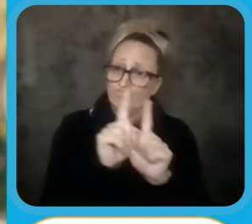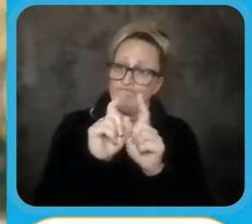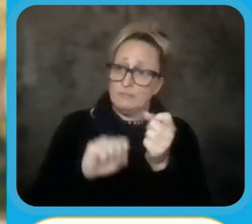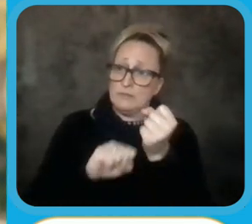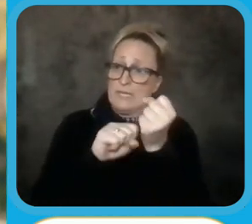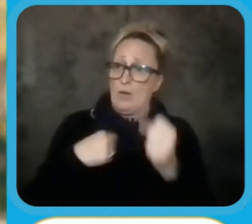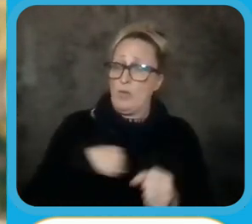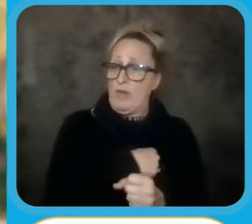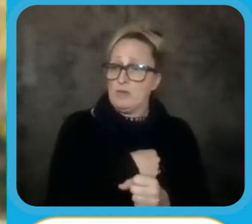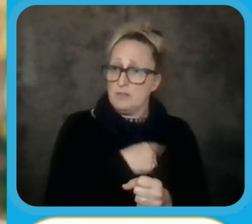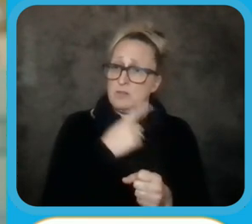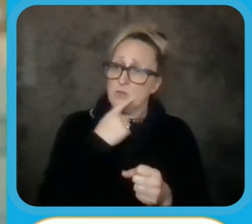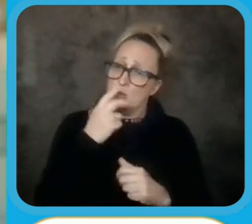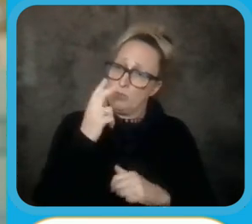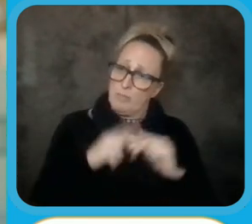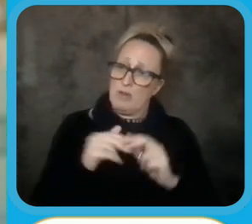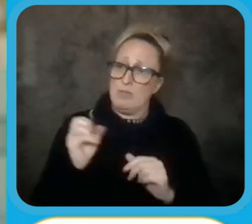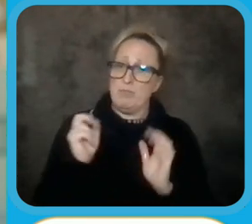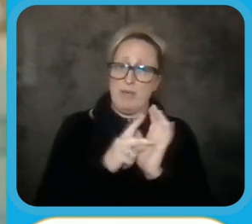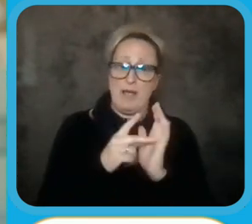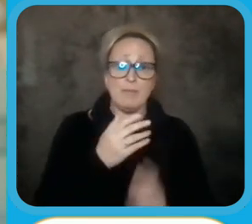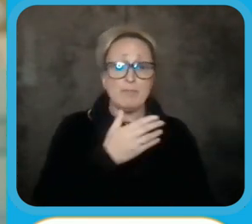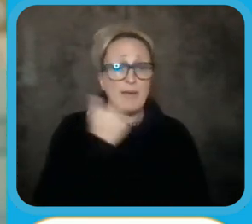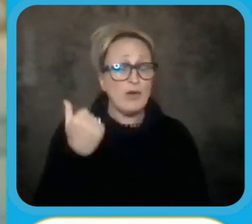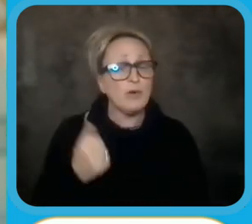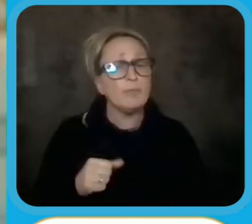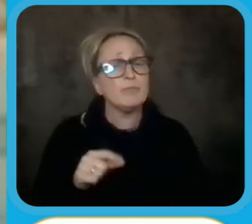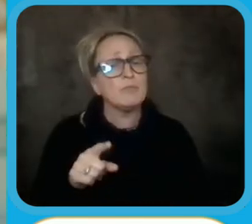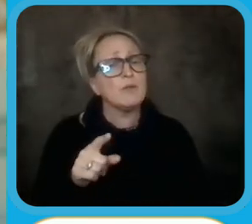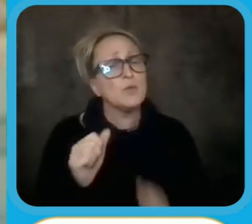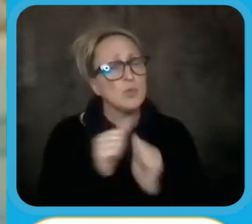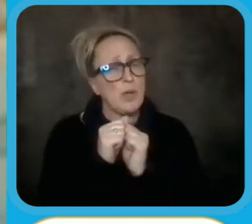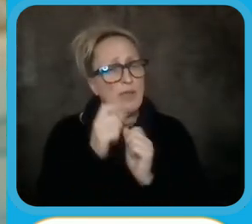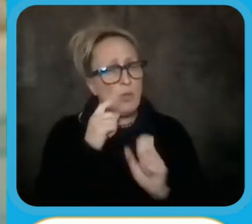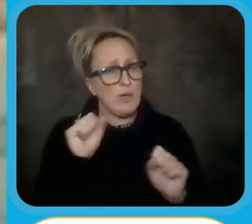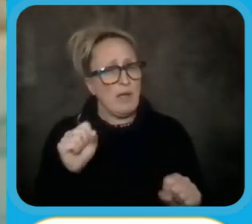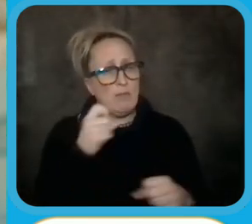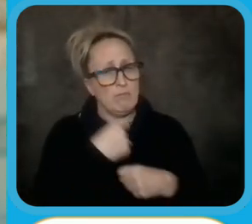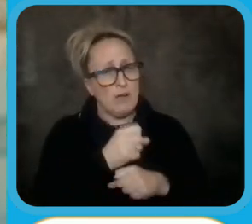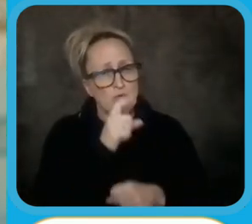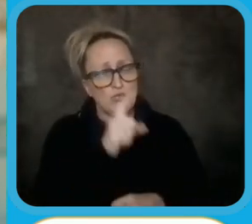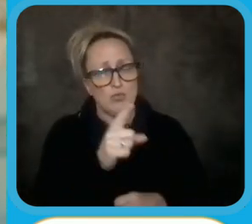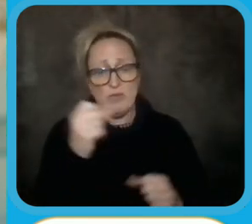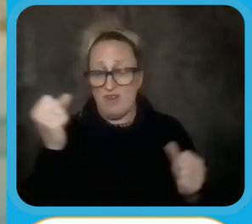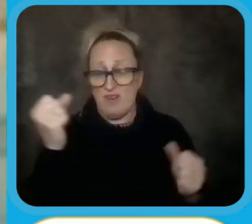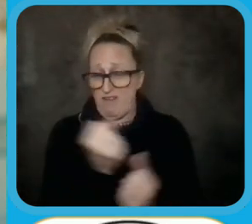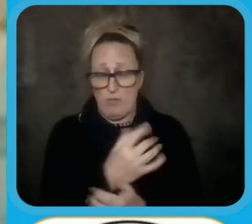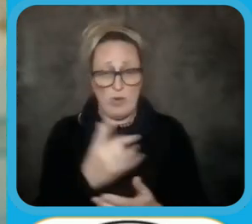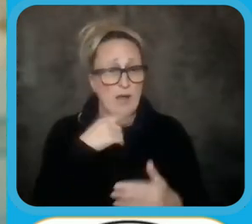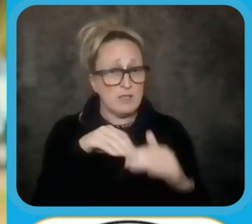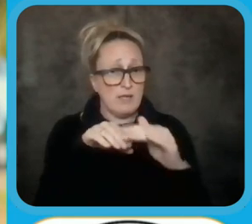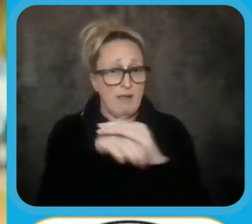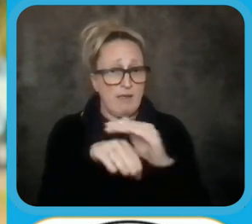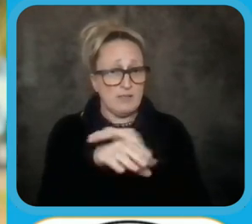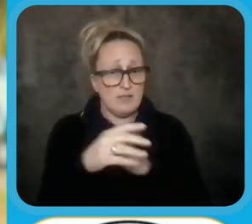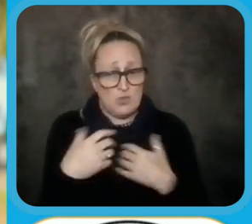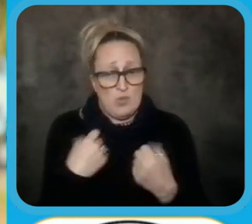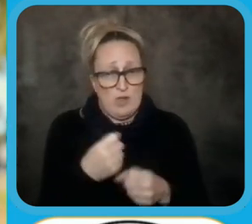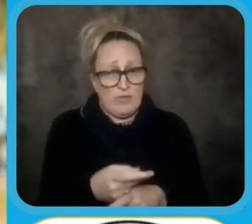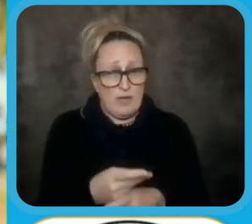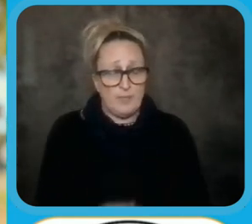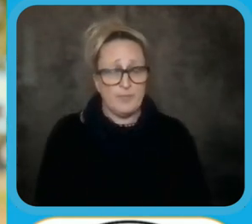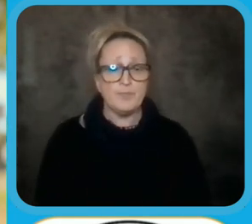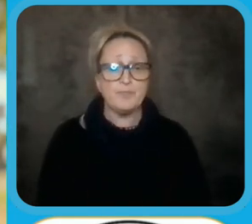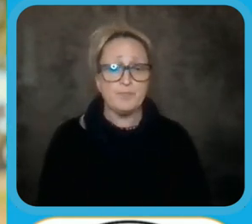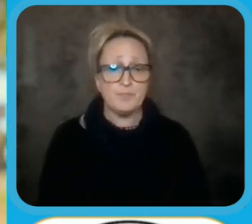to build back better. Together, we can make sure that everyone has access to healthcare. Podemos